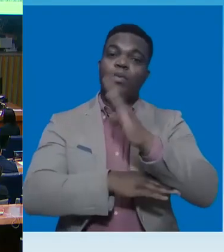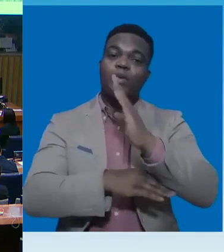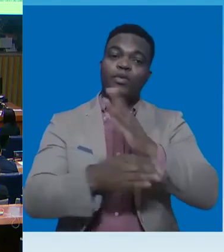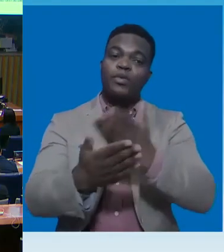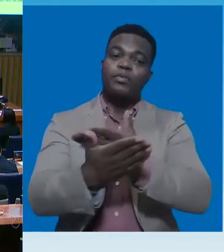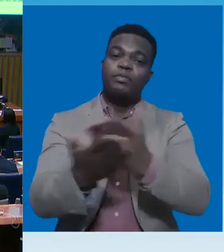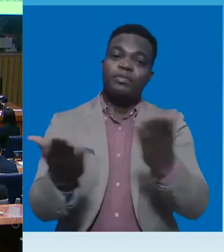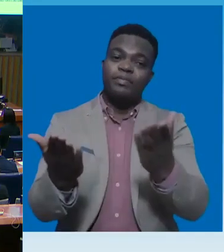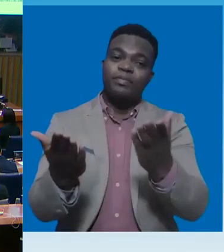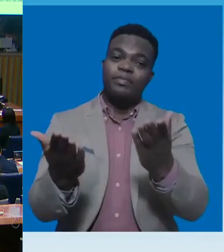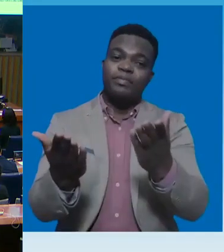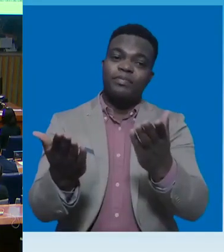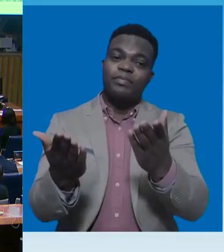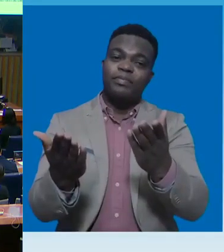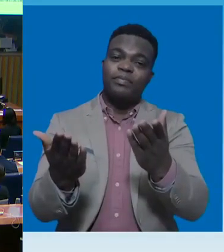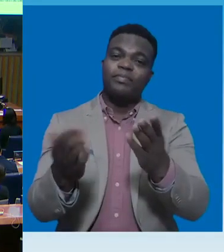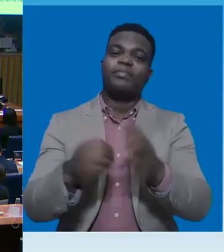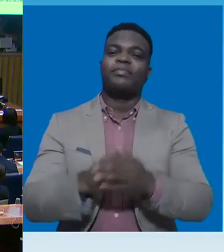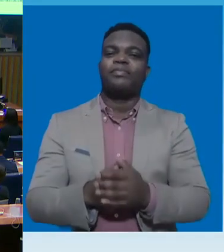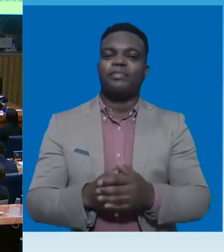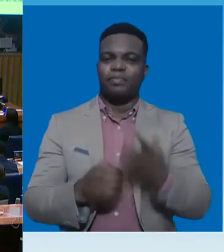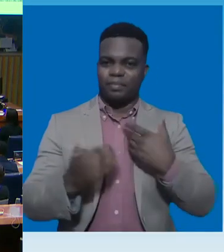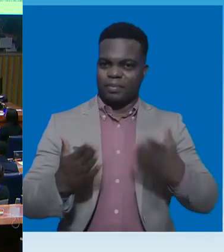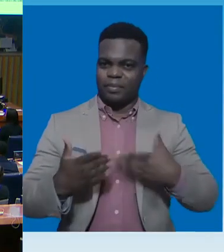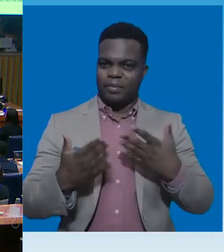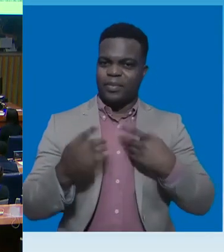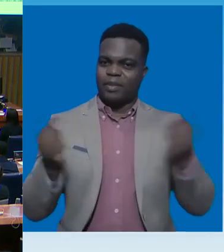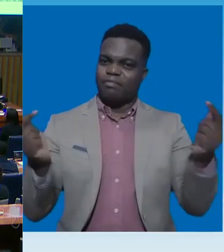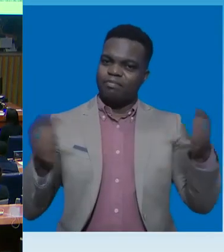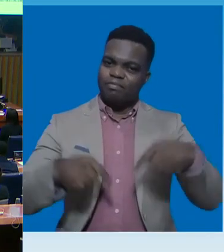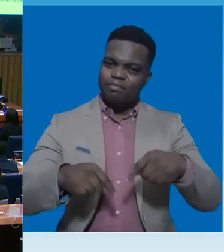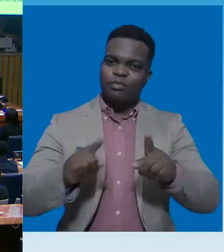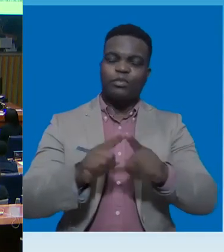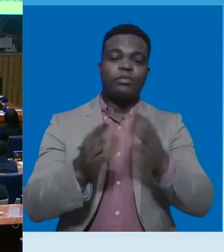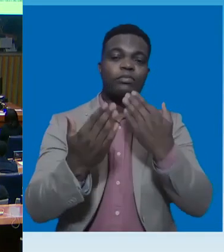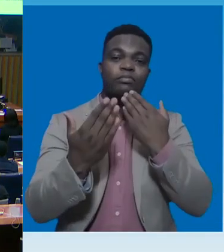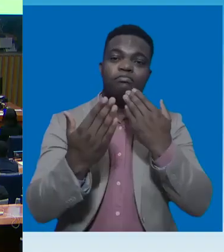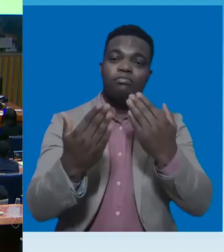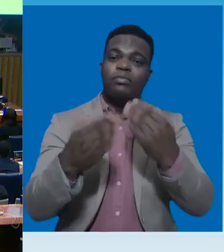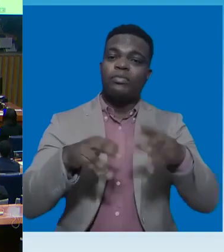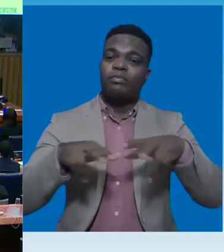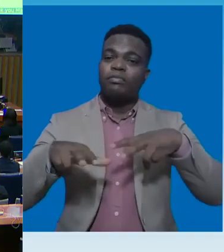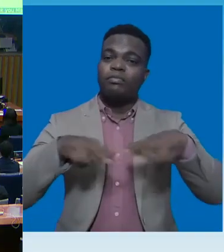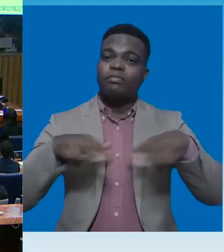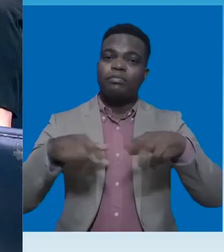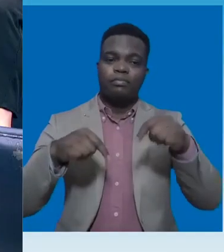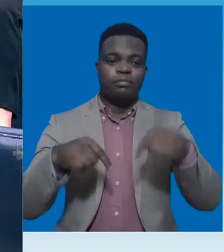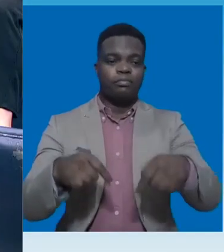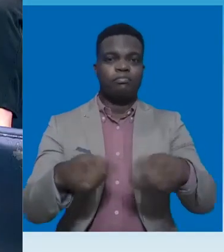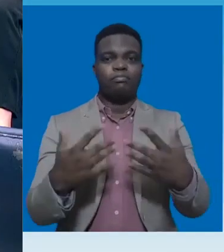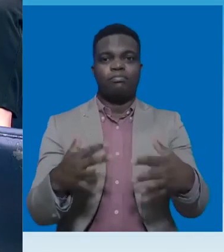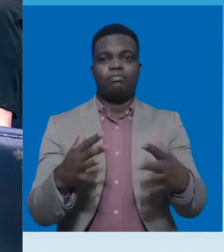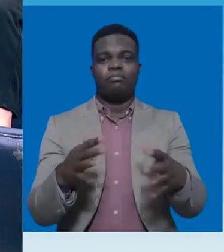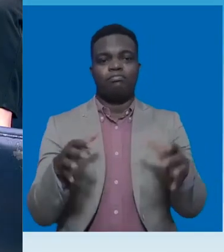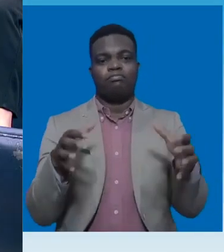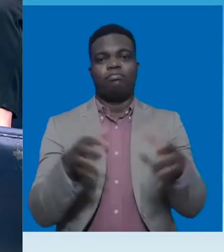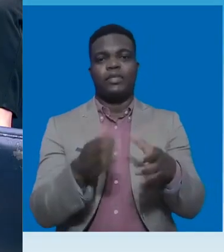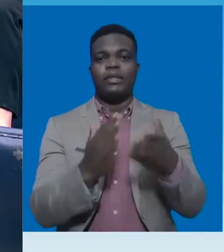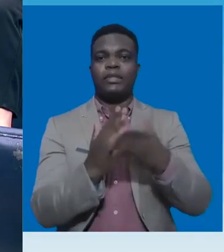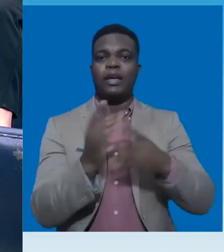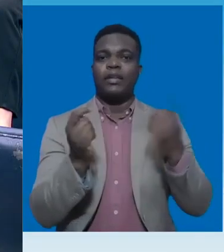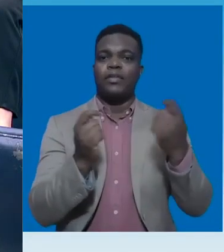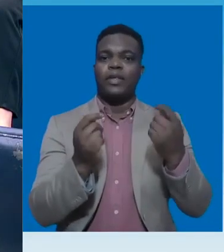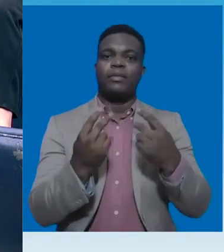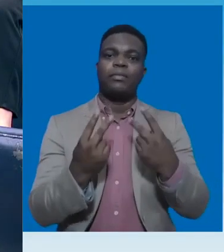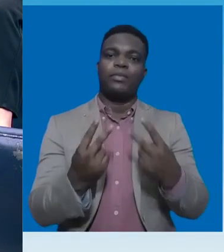this very important side event. Excellencies, dear colleagues and friends, it's been encouraging to